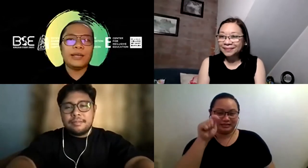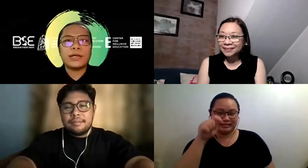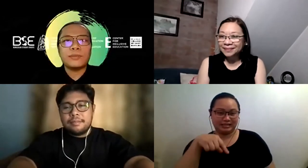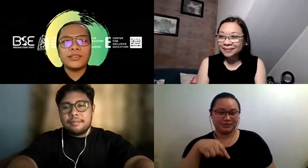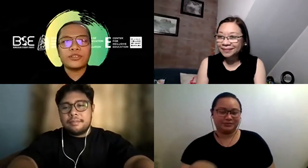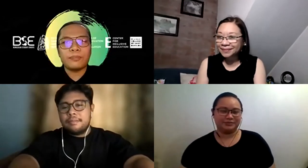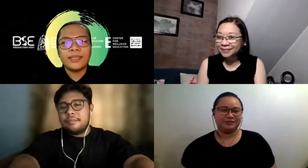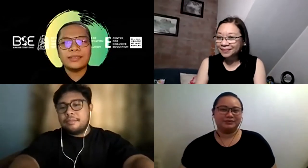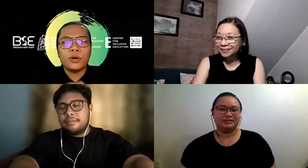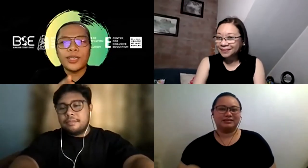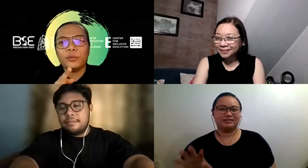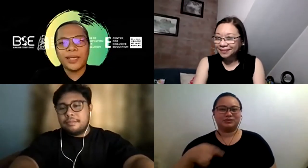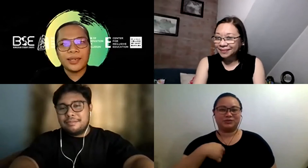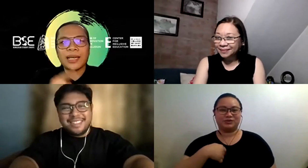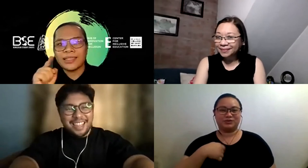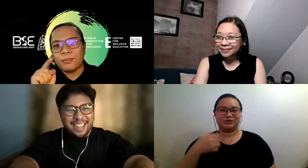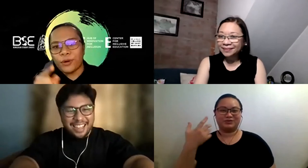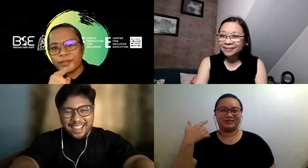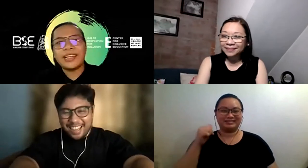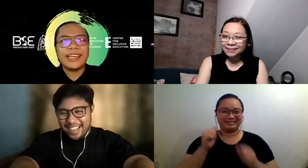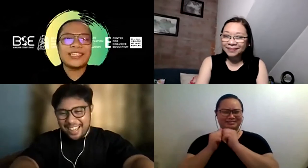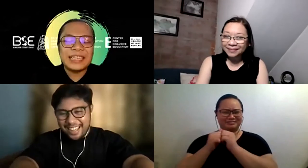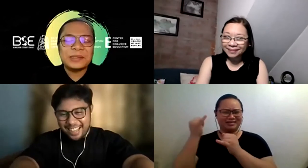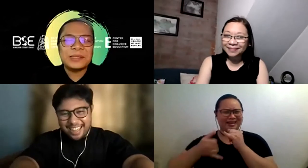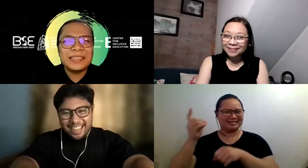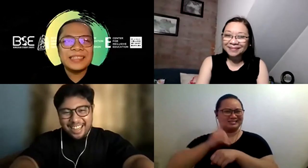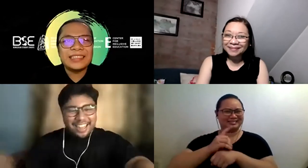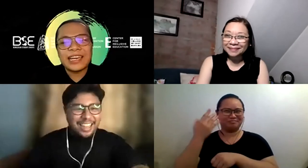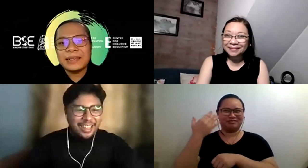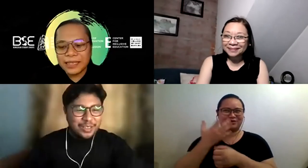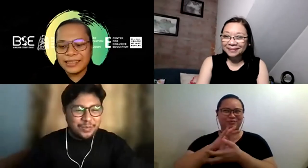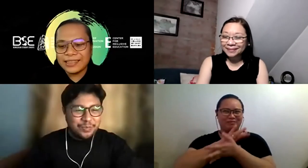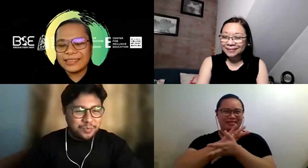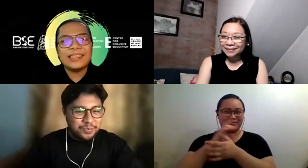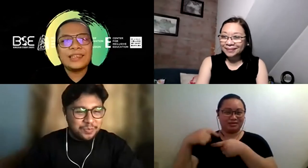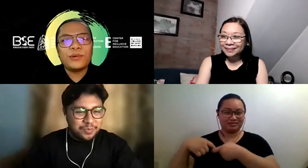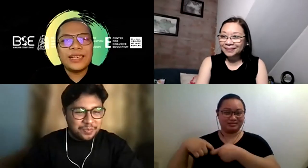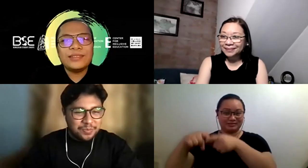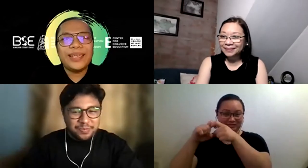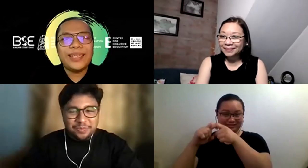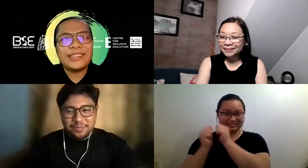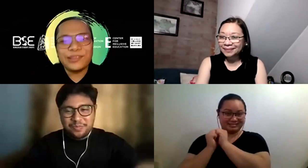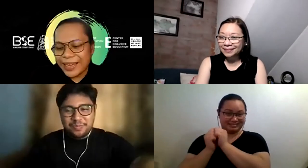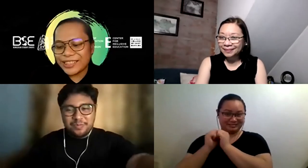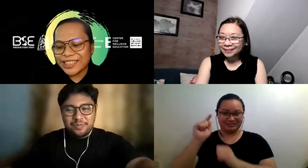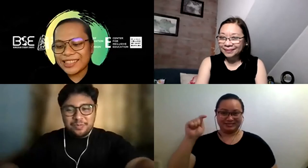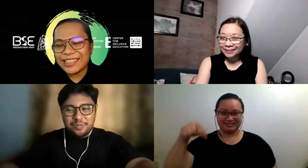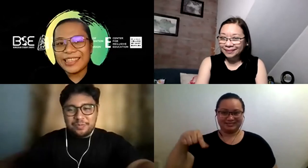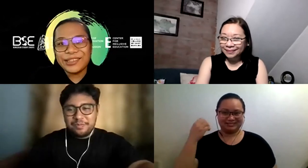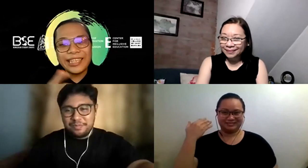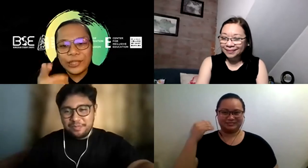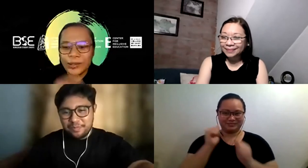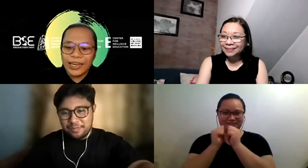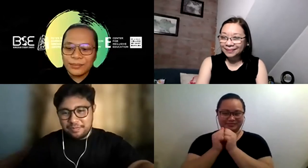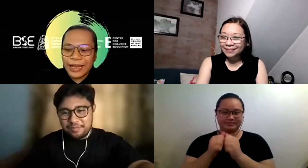bago mag-suspend ng 1 week na more than a year na, no? Tagal mag 1 week na suspension. Sir